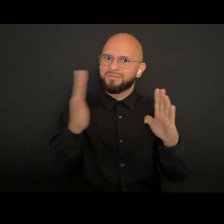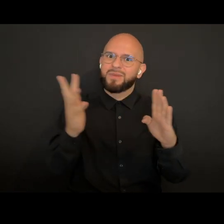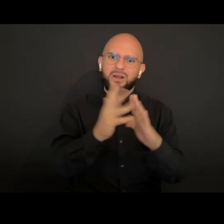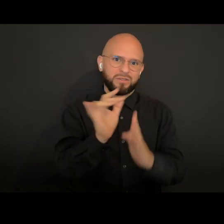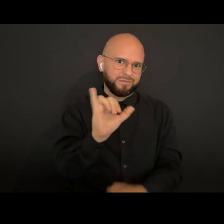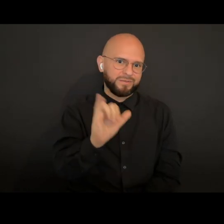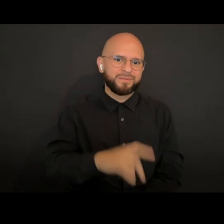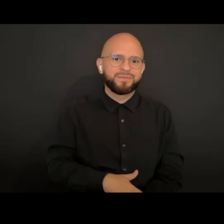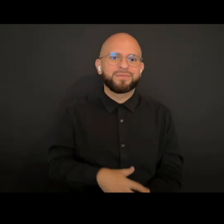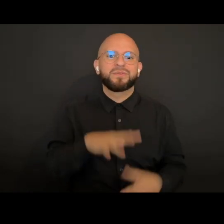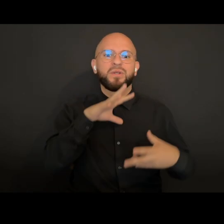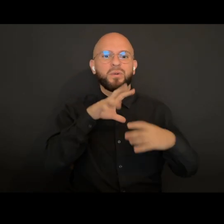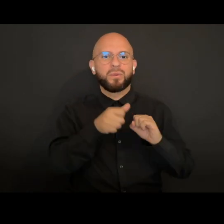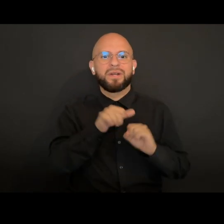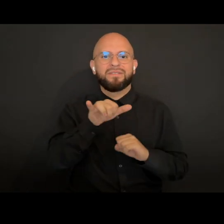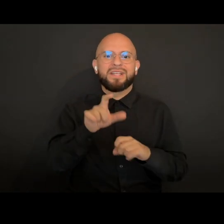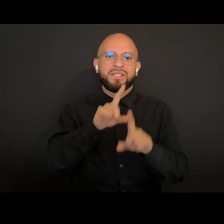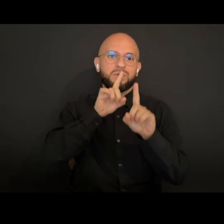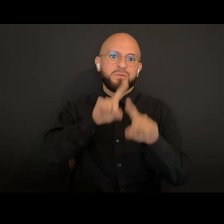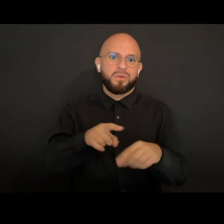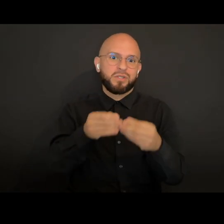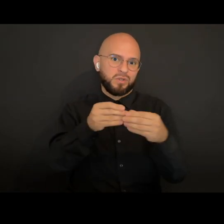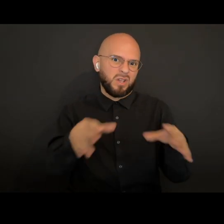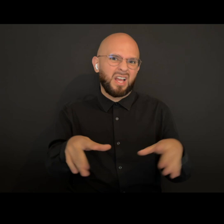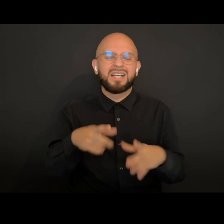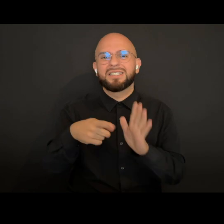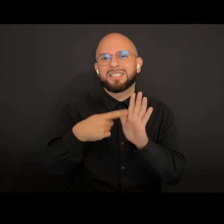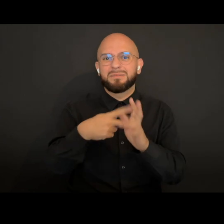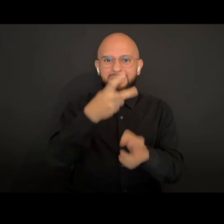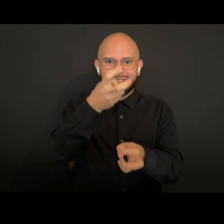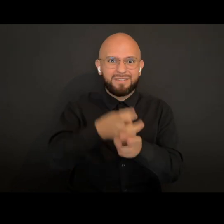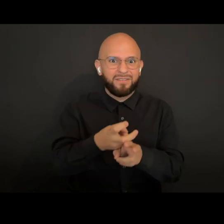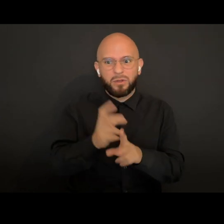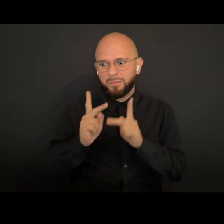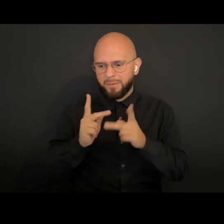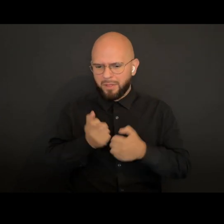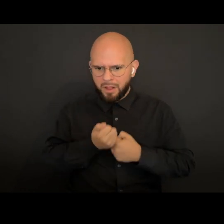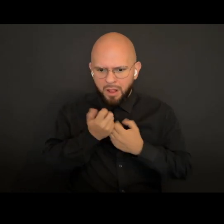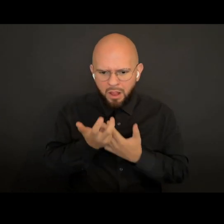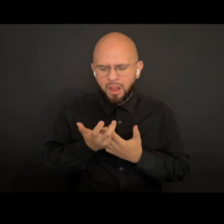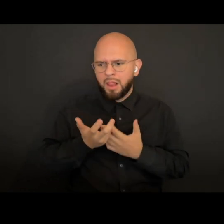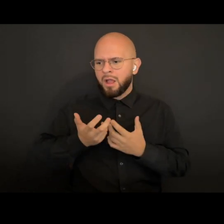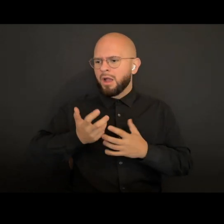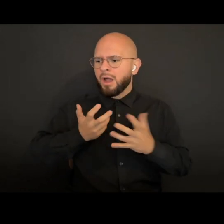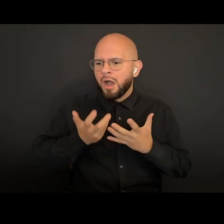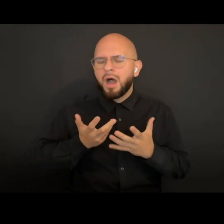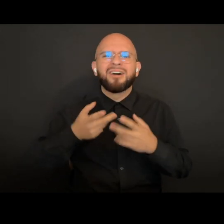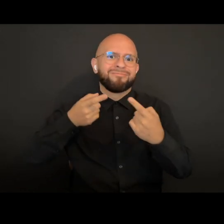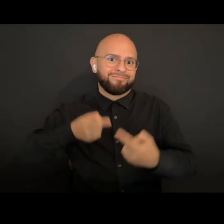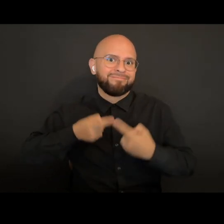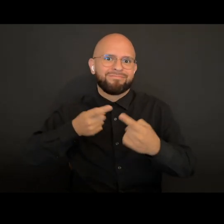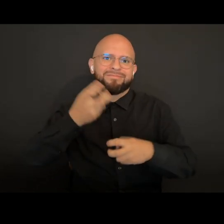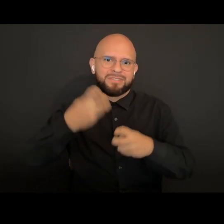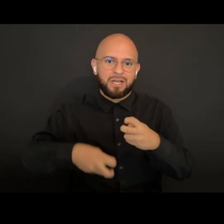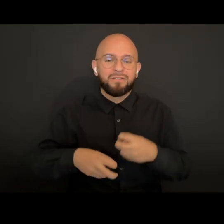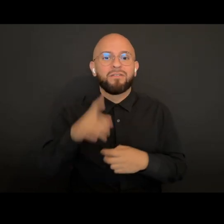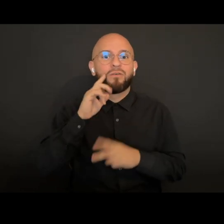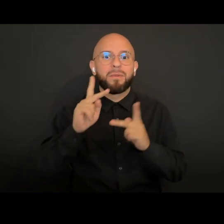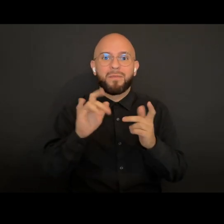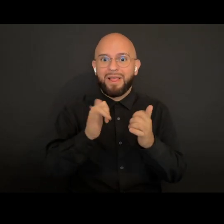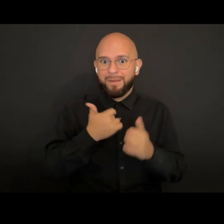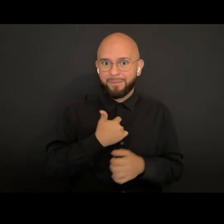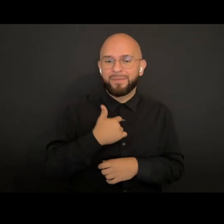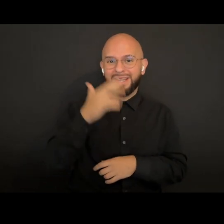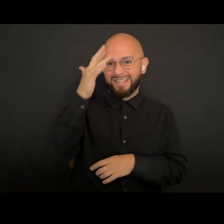spectrum too. Grief, the response to loss, can be difficult for anyone to express and process. For those on the